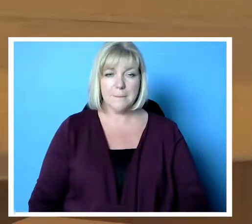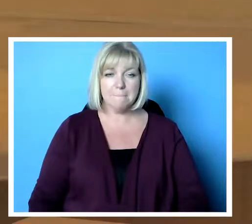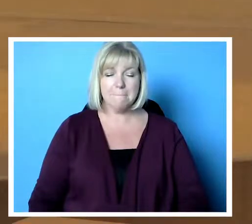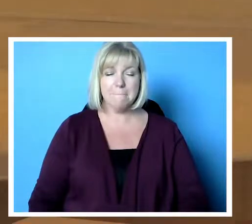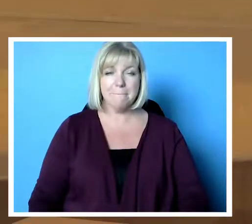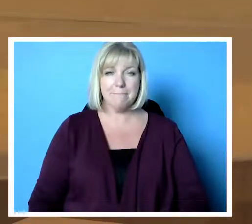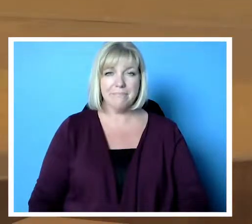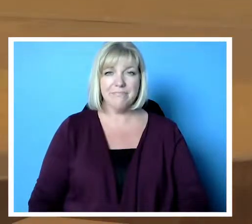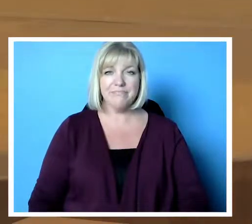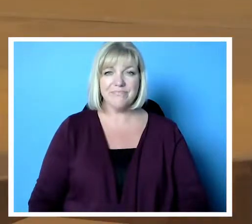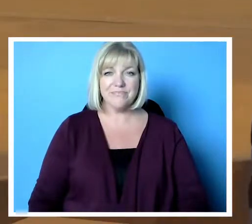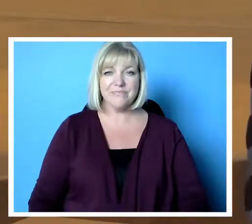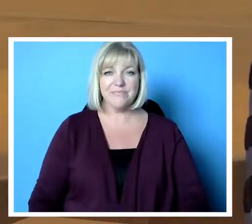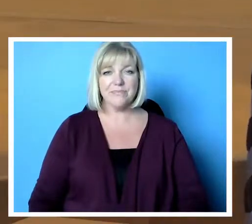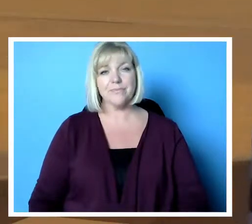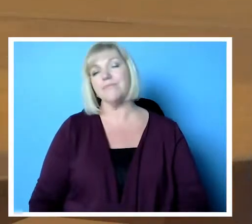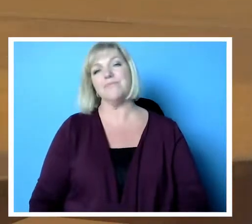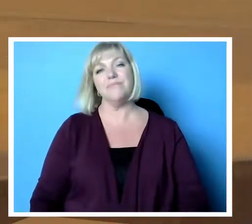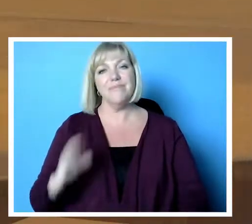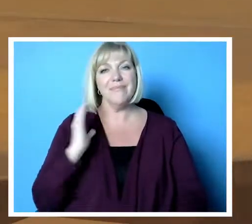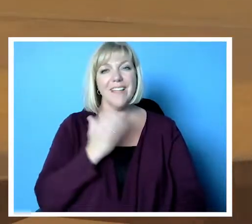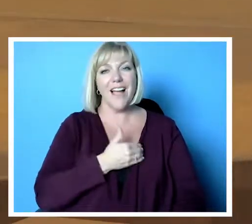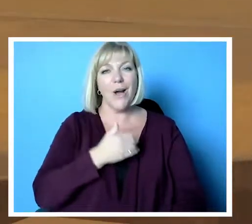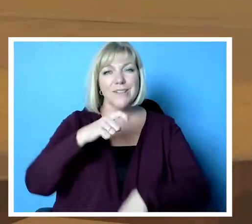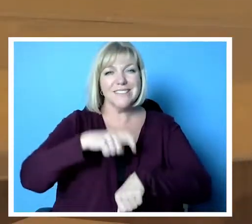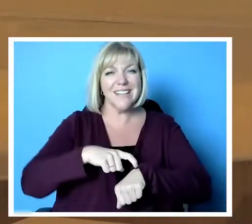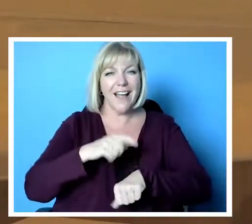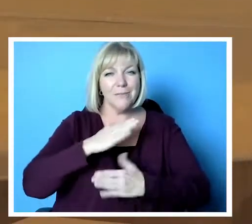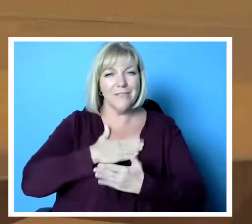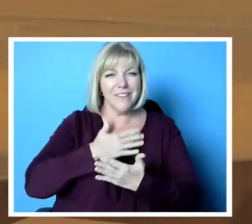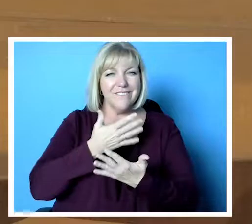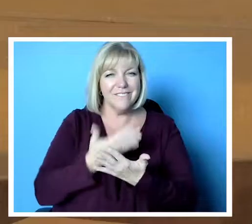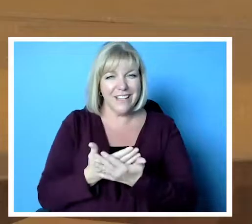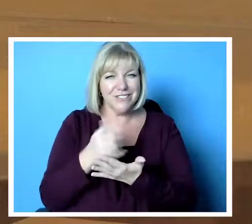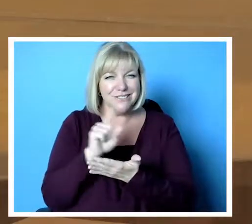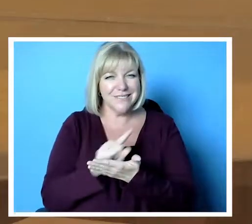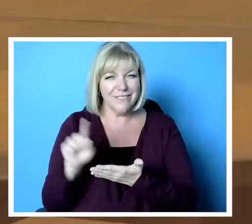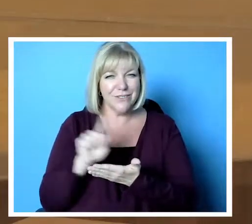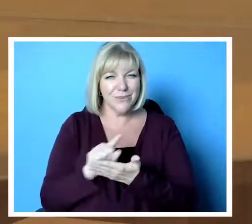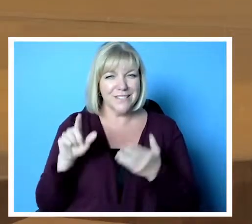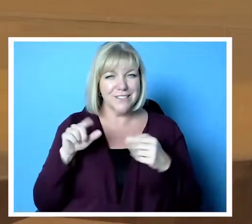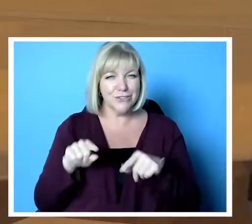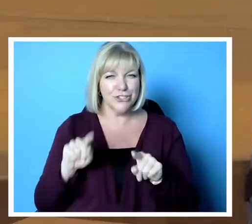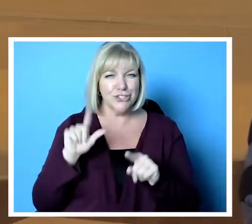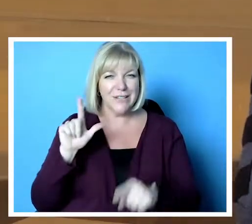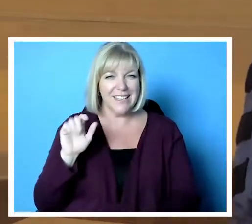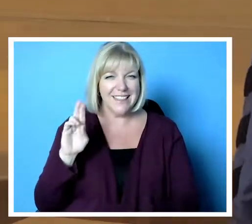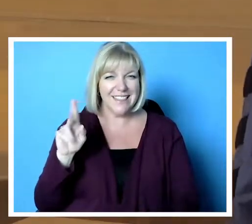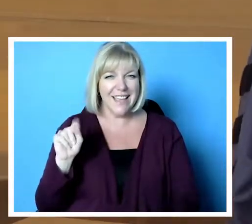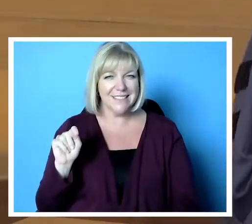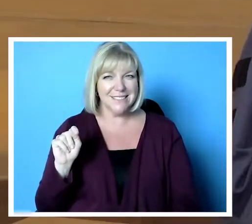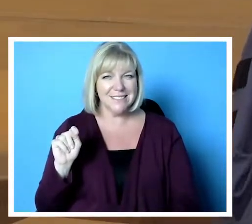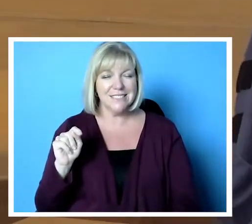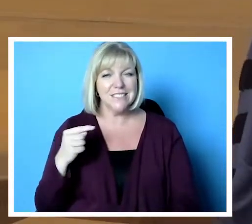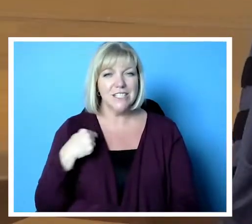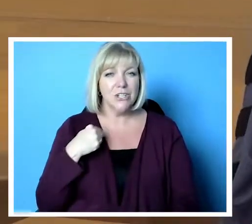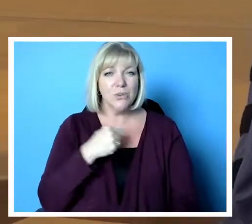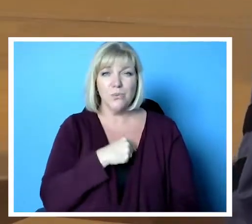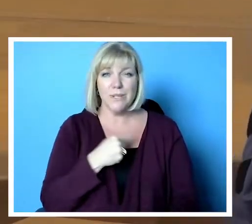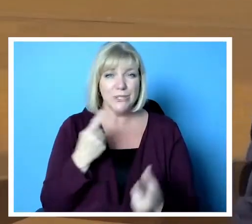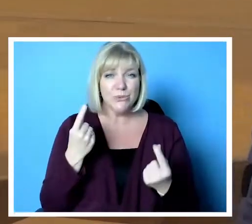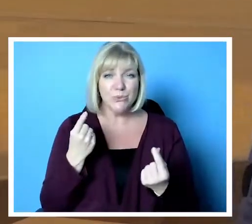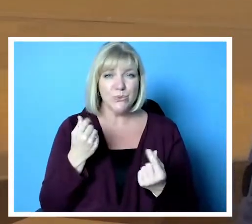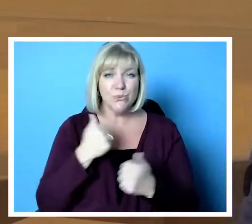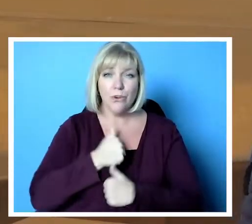We have approached our time of confession each week in Lent in such a way that we lay bare our